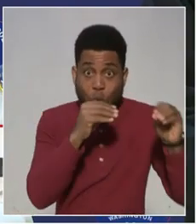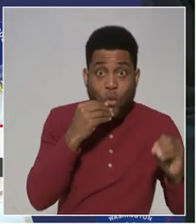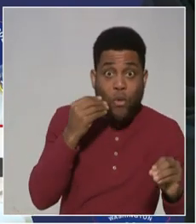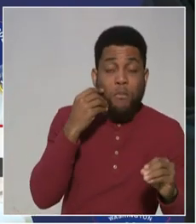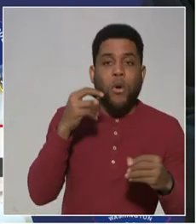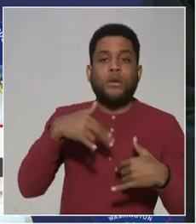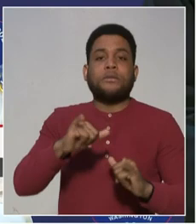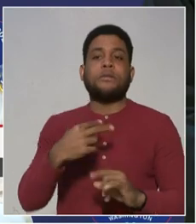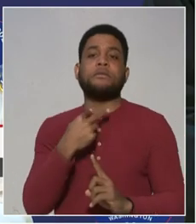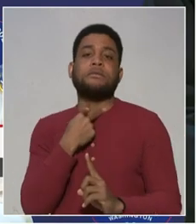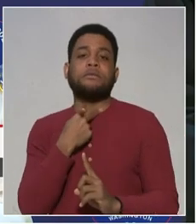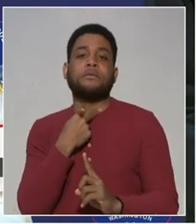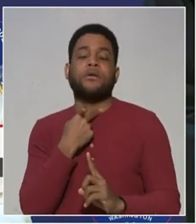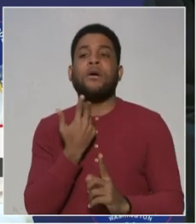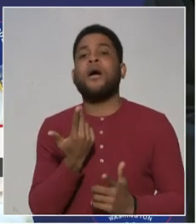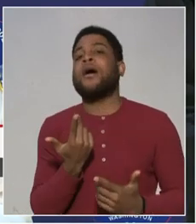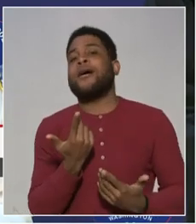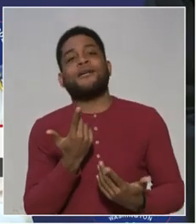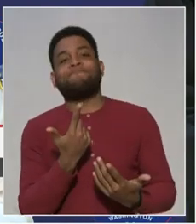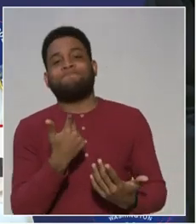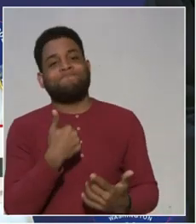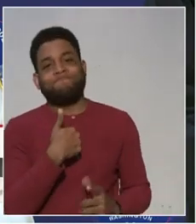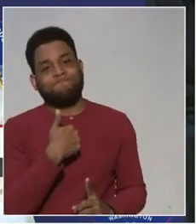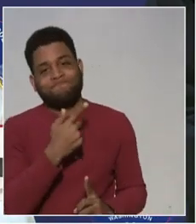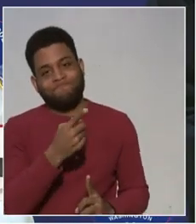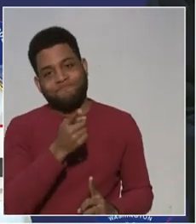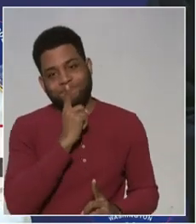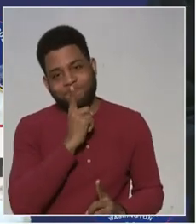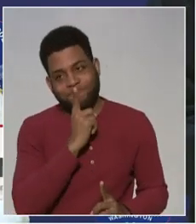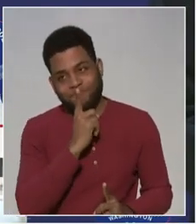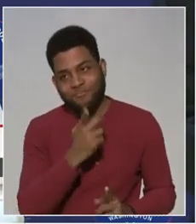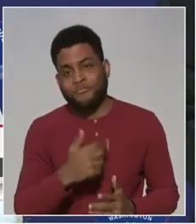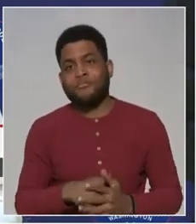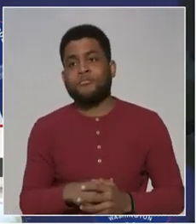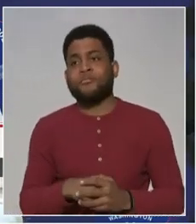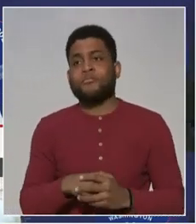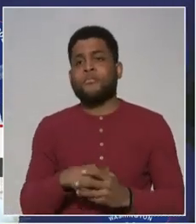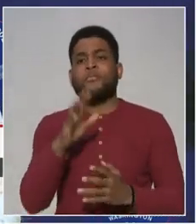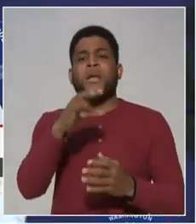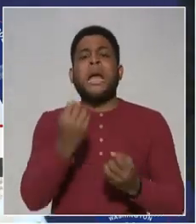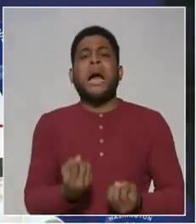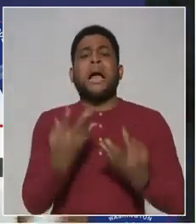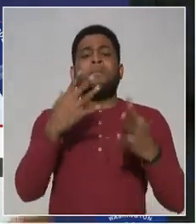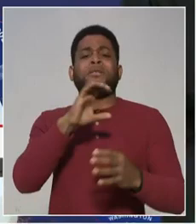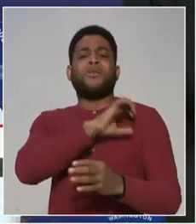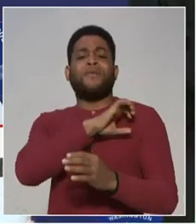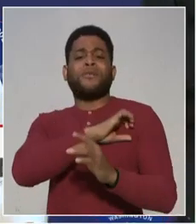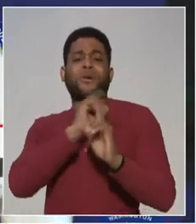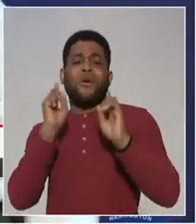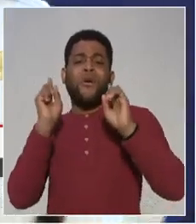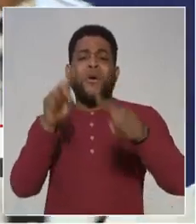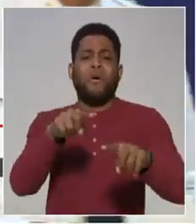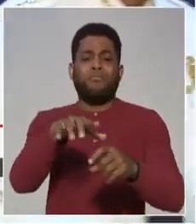today since this first started? No, I cannot. Thank you, everyone.